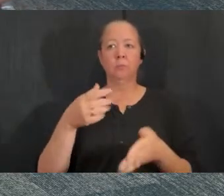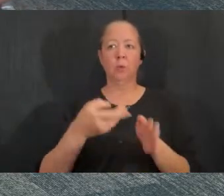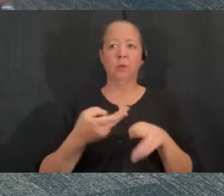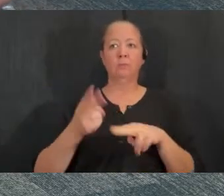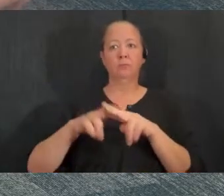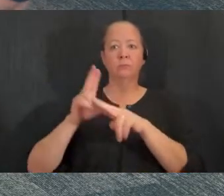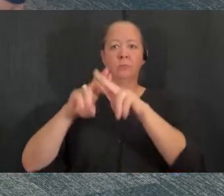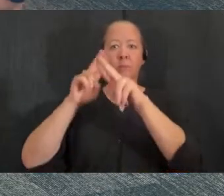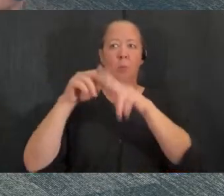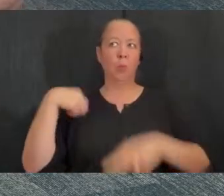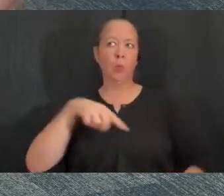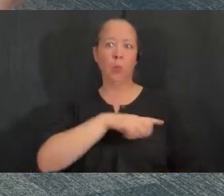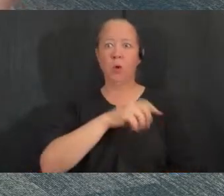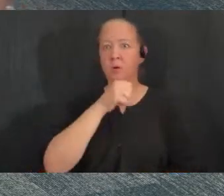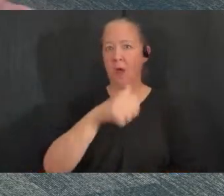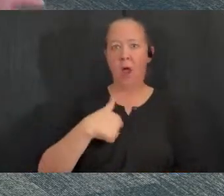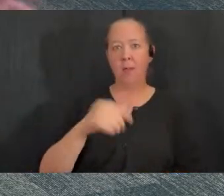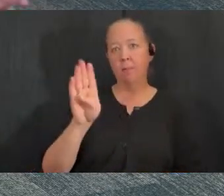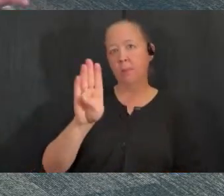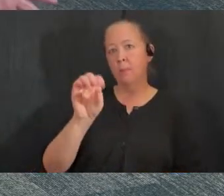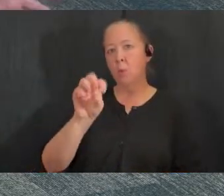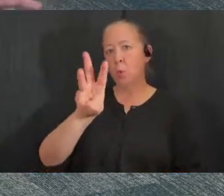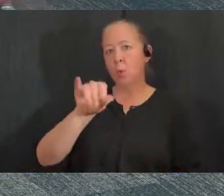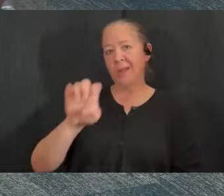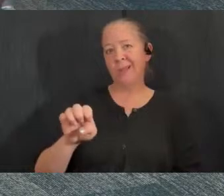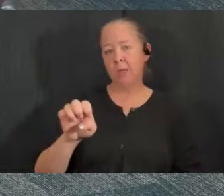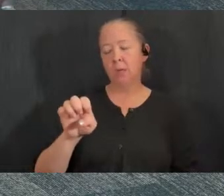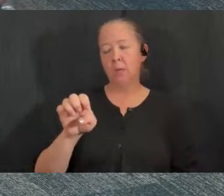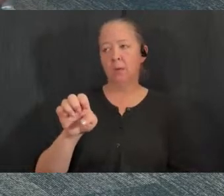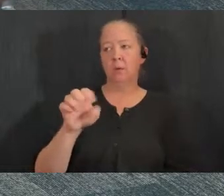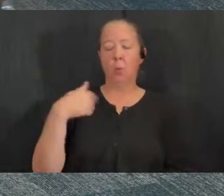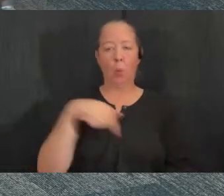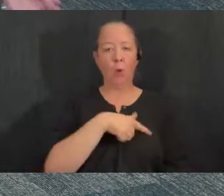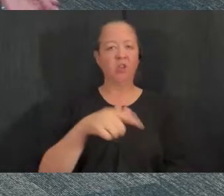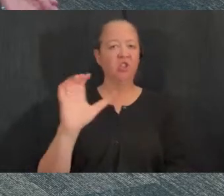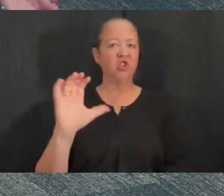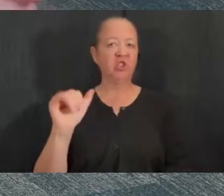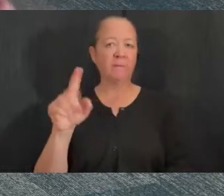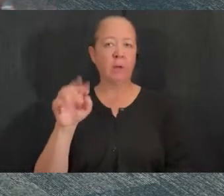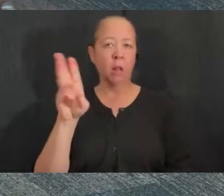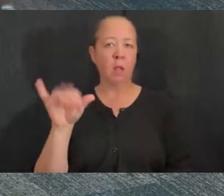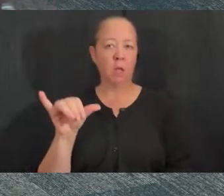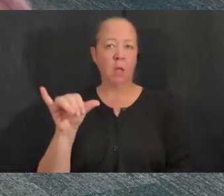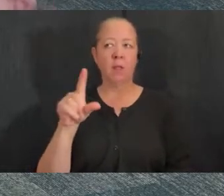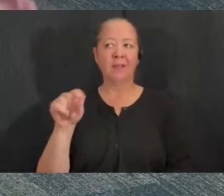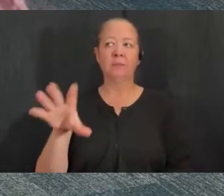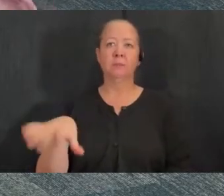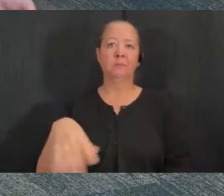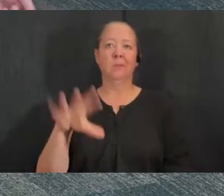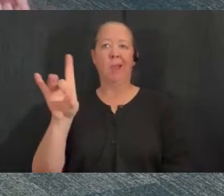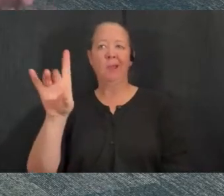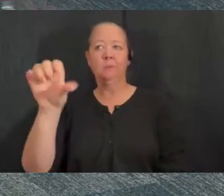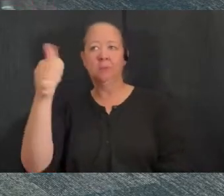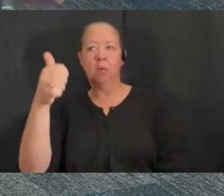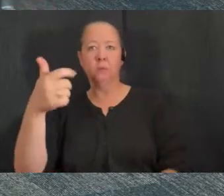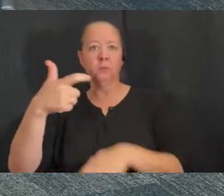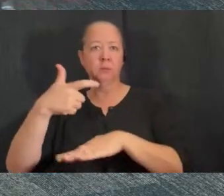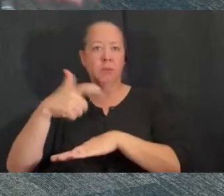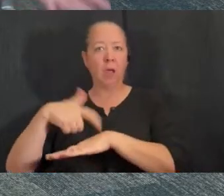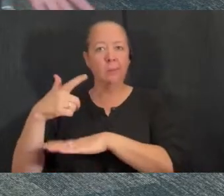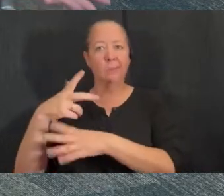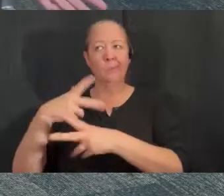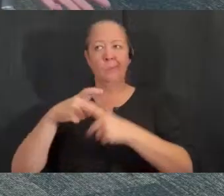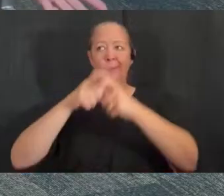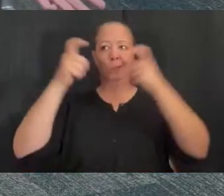town of Cheverly. Bowie is like 10 times, 8 times bigger than Cheverly, higher revenue base. So anytime someone's,